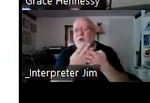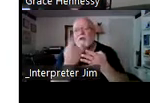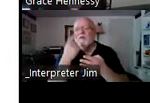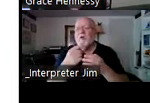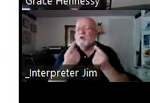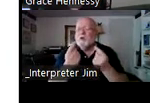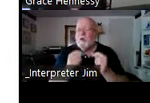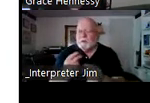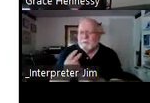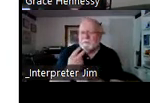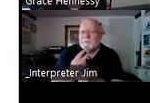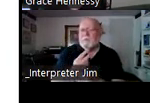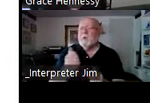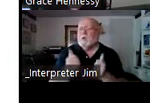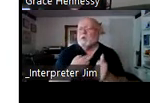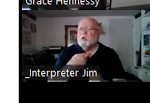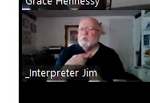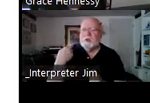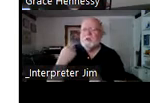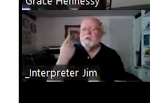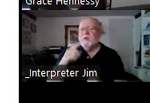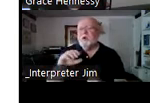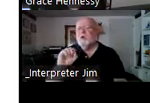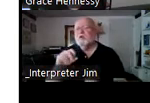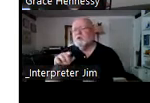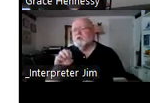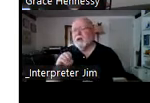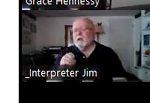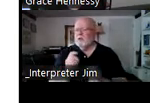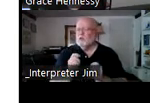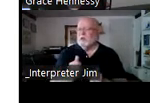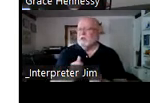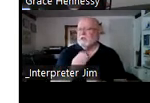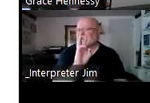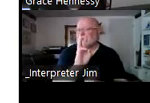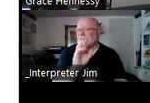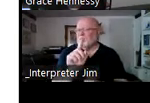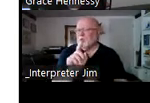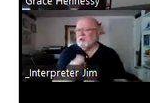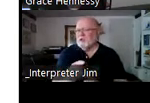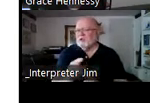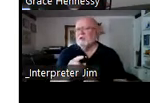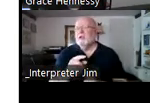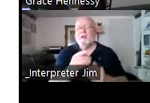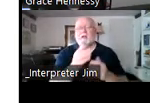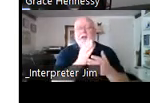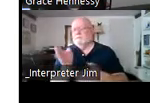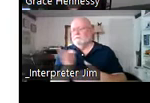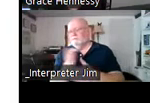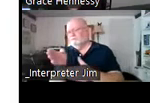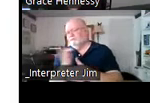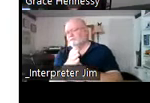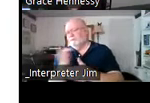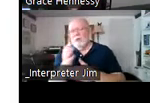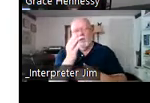scale. It's pretty quick. It's 6 questions. It ranges from questions about thoughts about death and wishing you could die or not